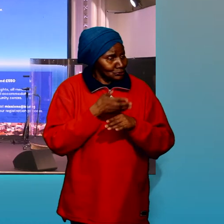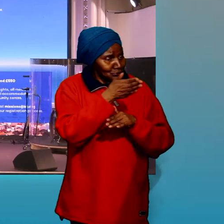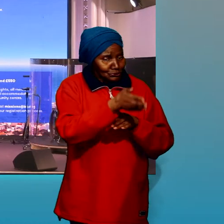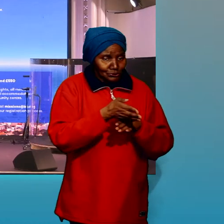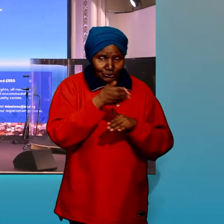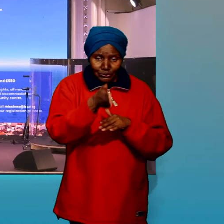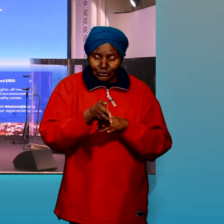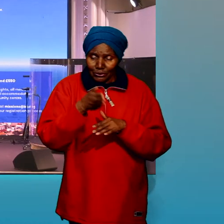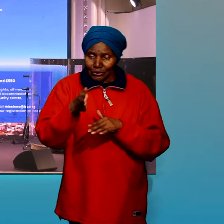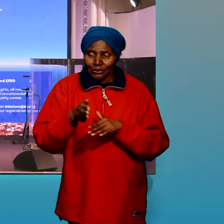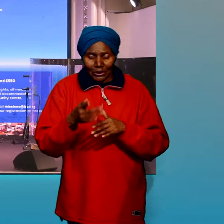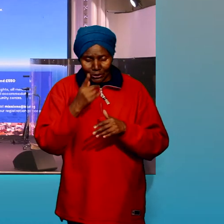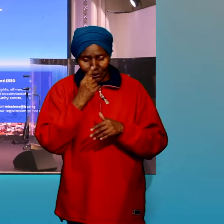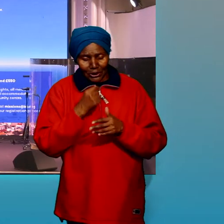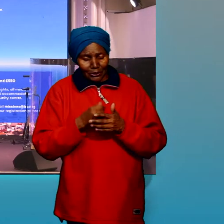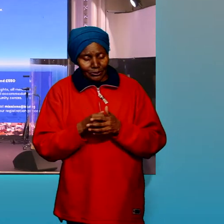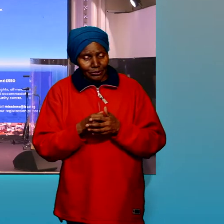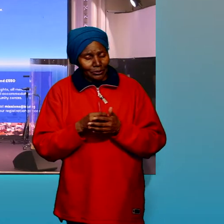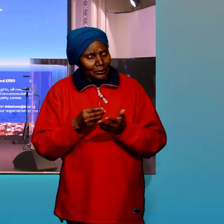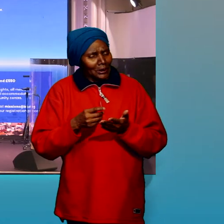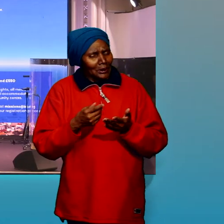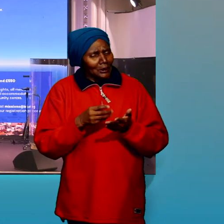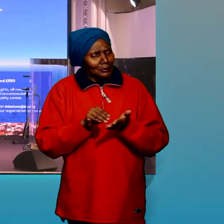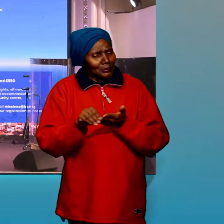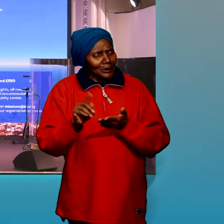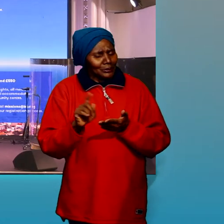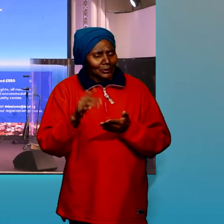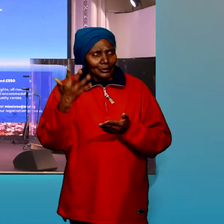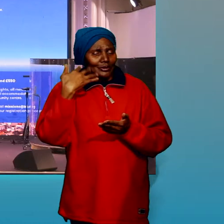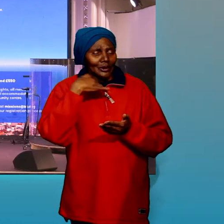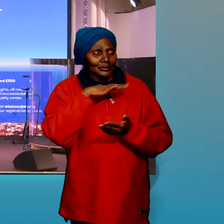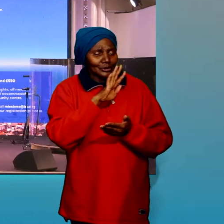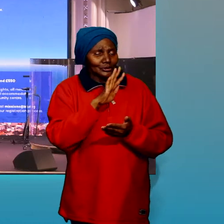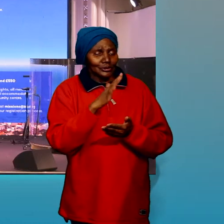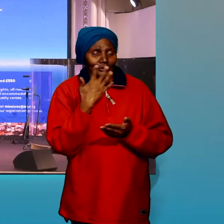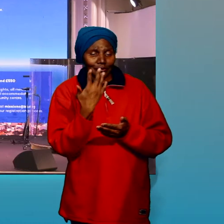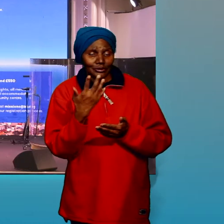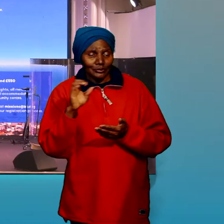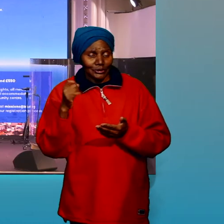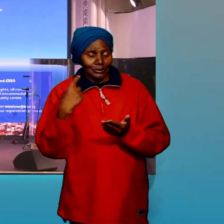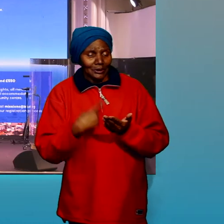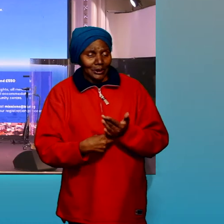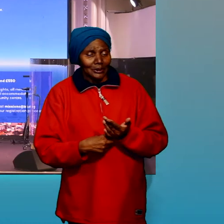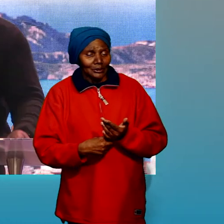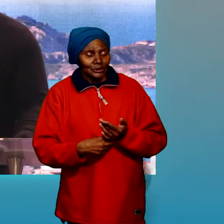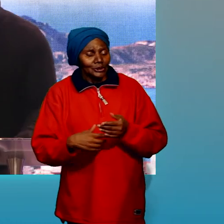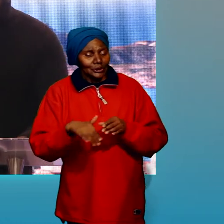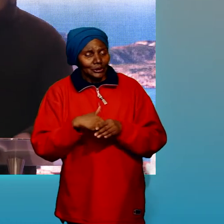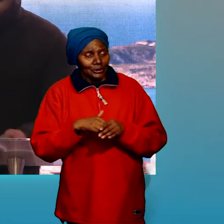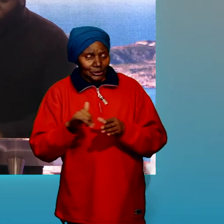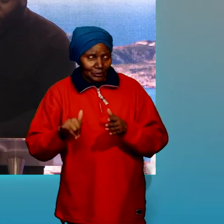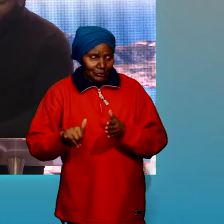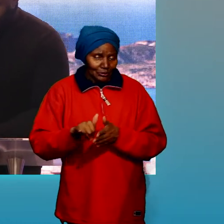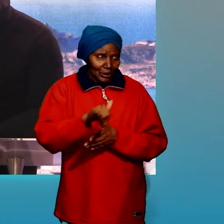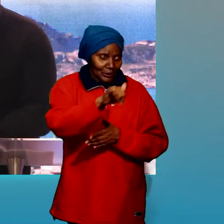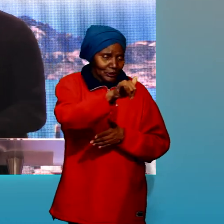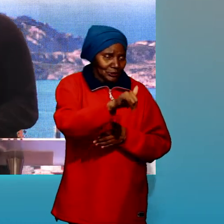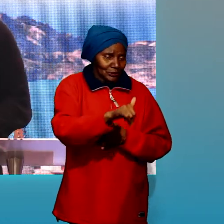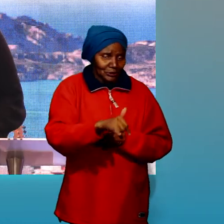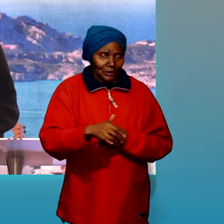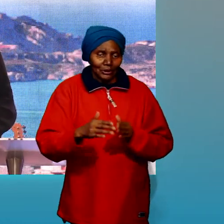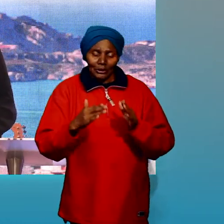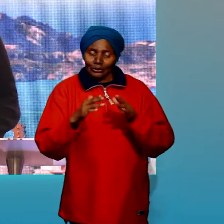Marseille. The price is £550. That includes flights, it includes accommodation, it includes